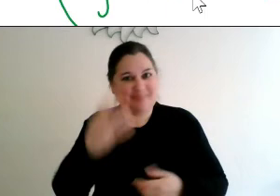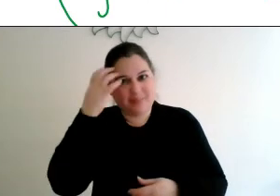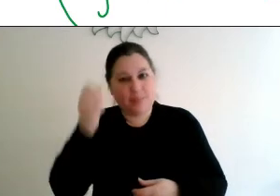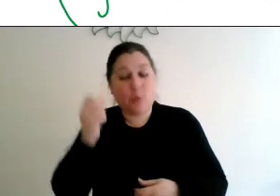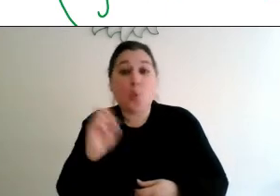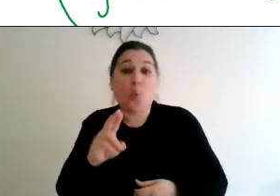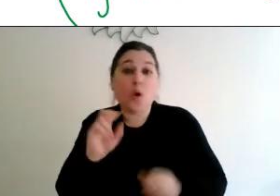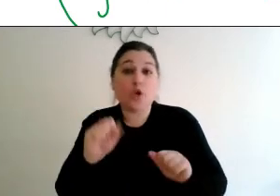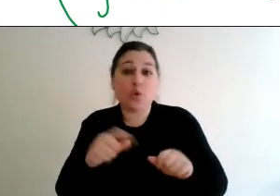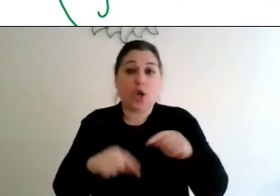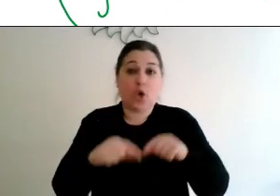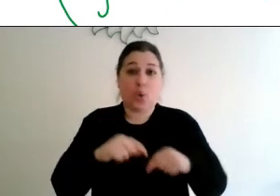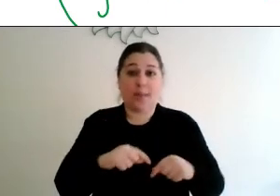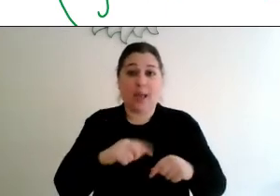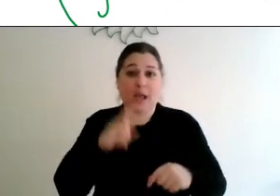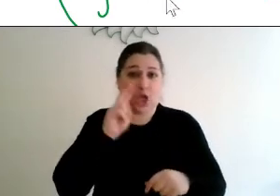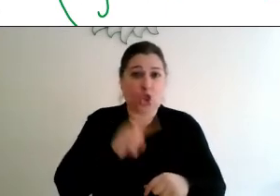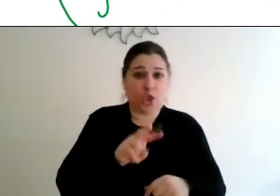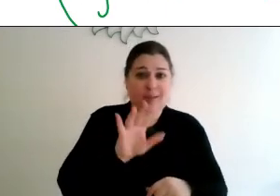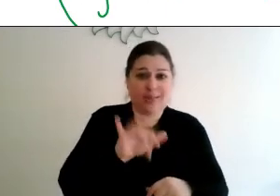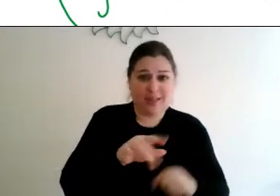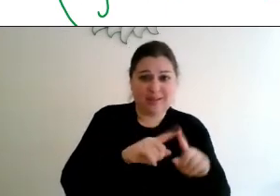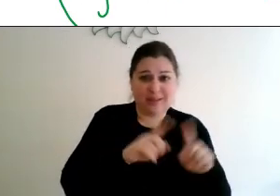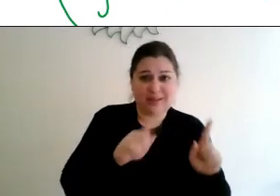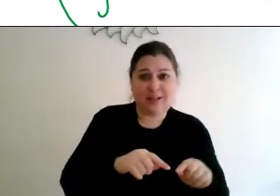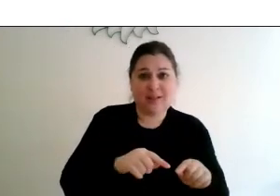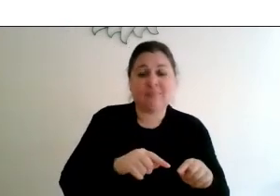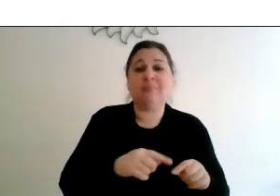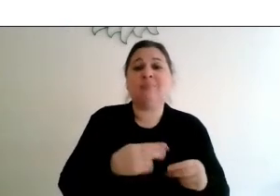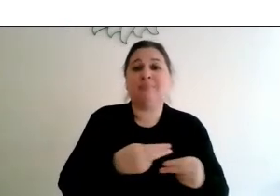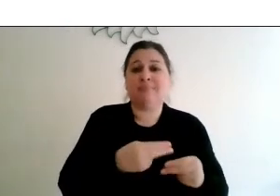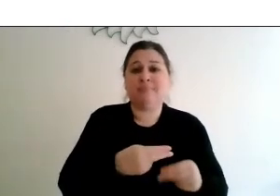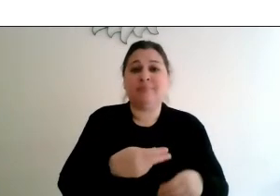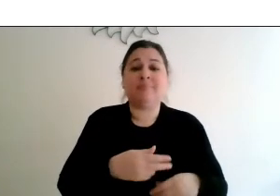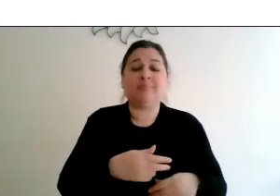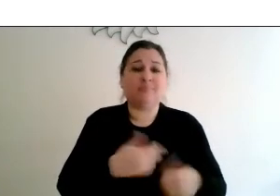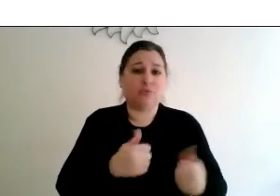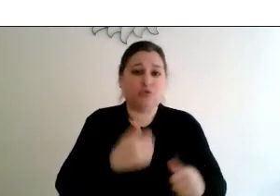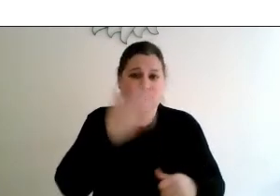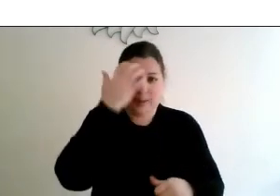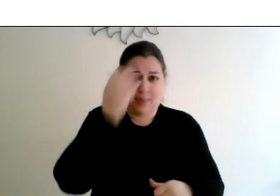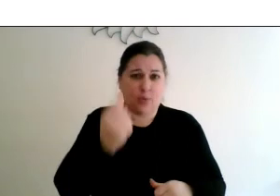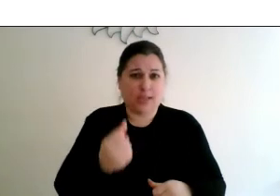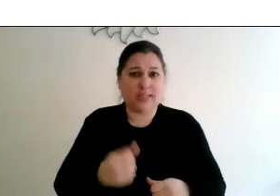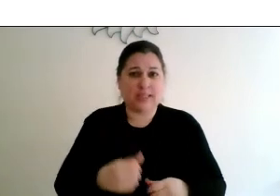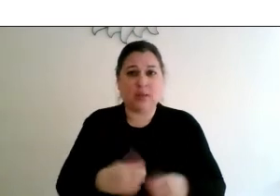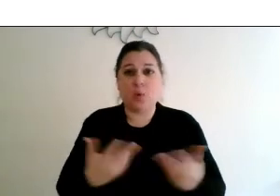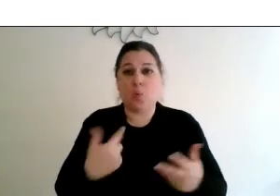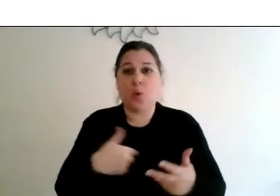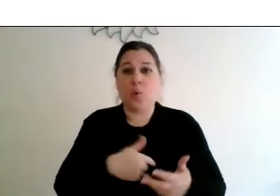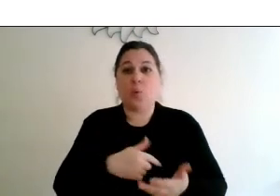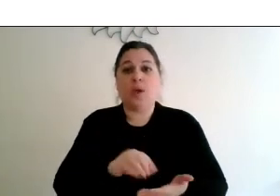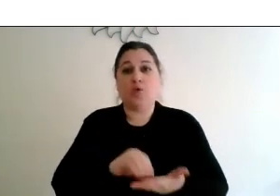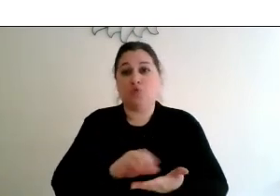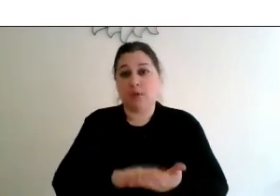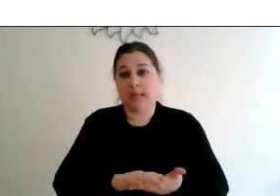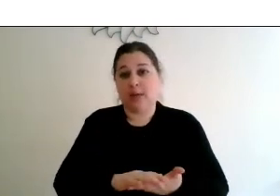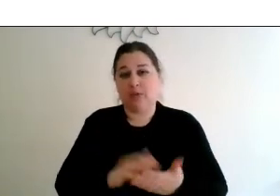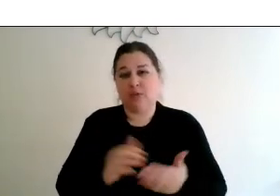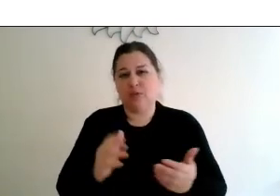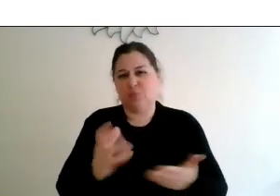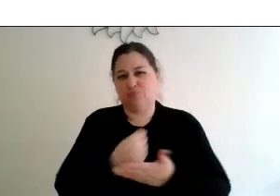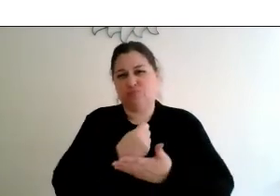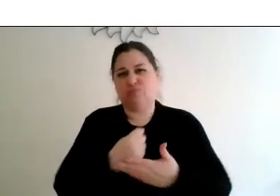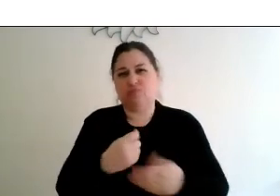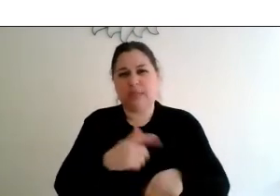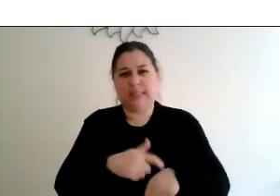and try memorizing these, what we wrote down. Okay, so go ahead and press pause now. Take your time before we actually look